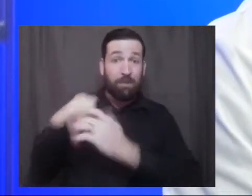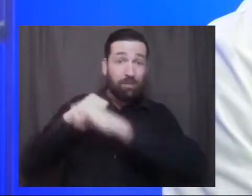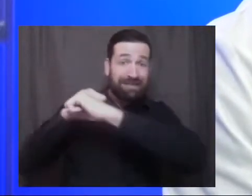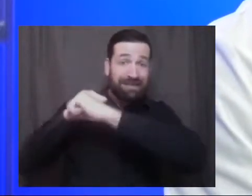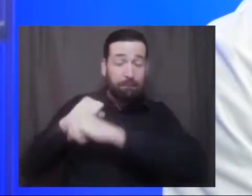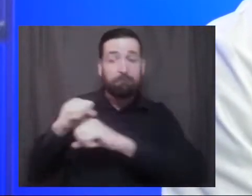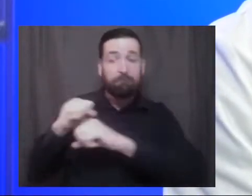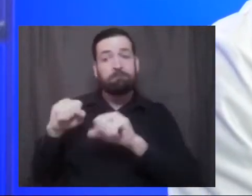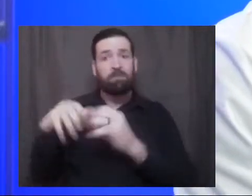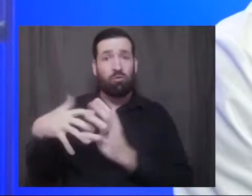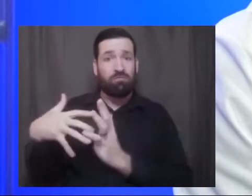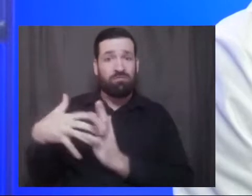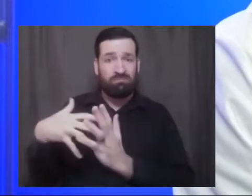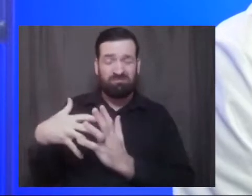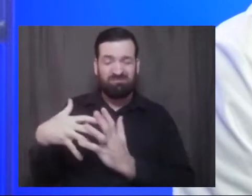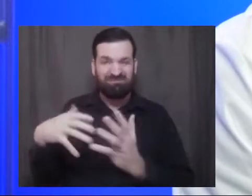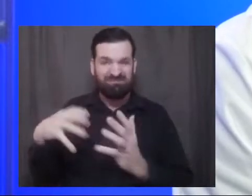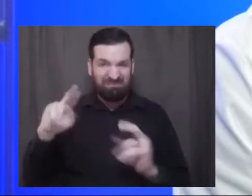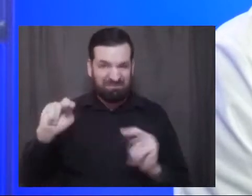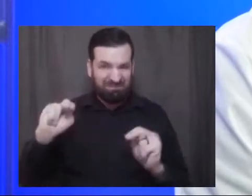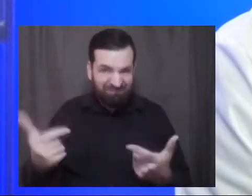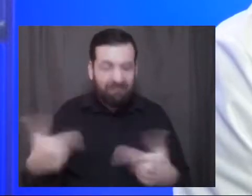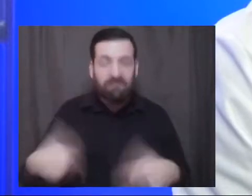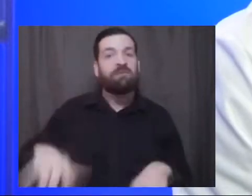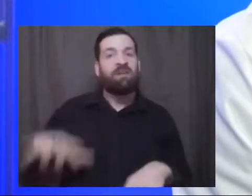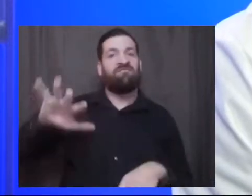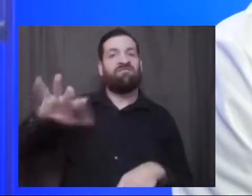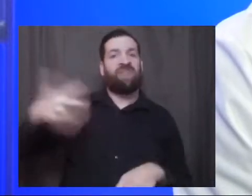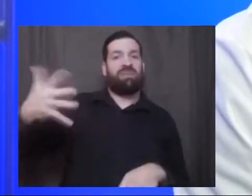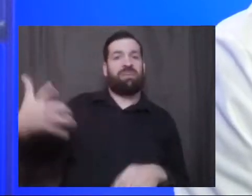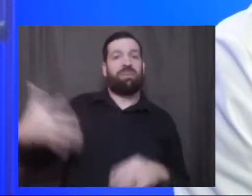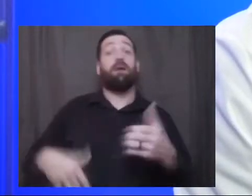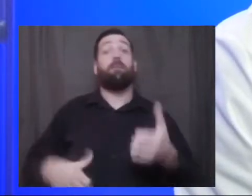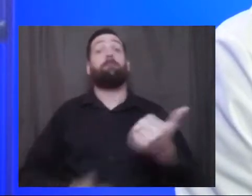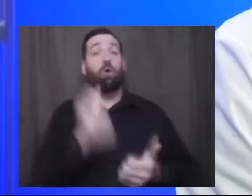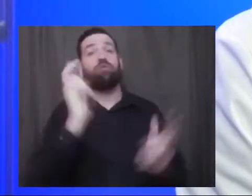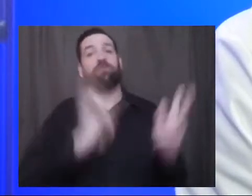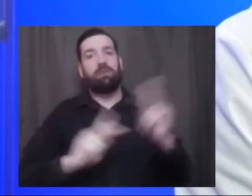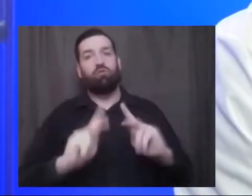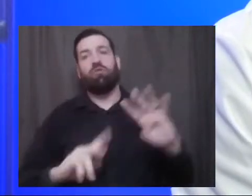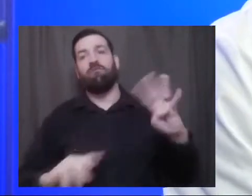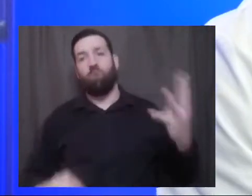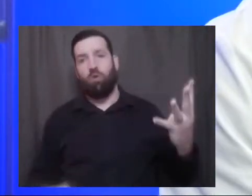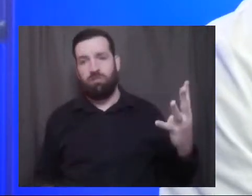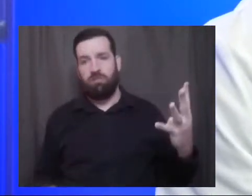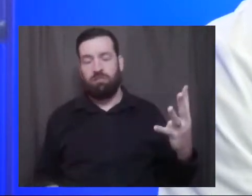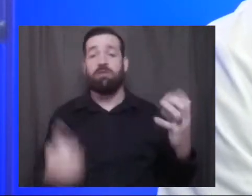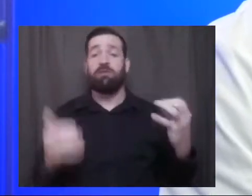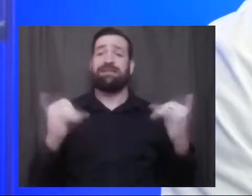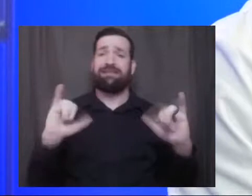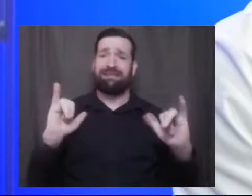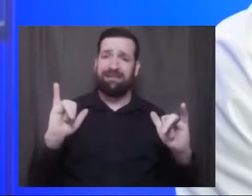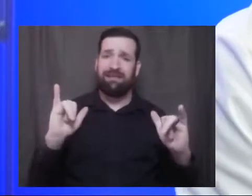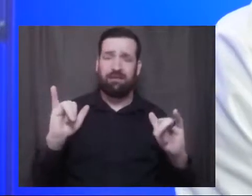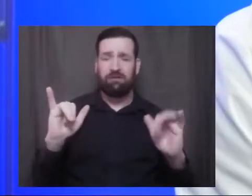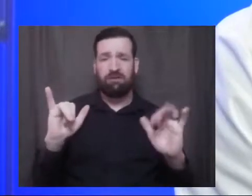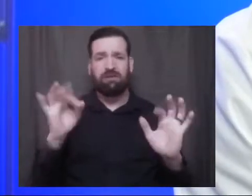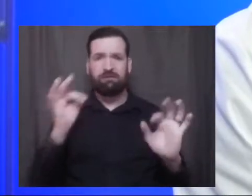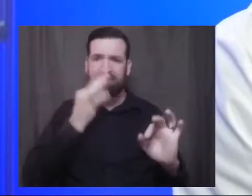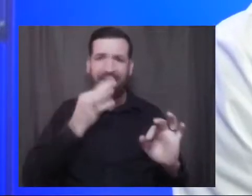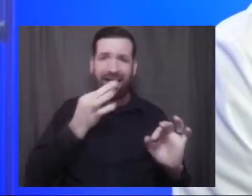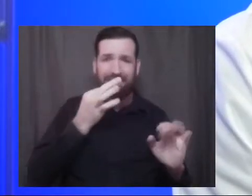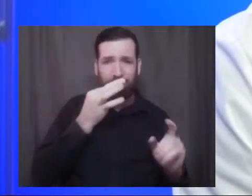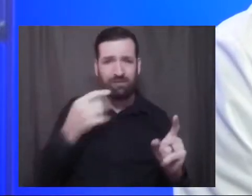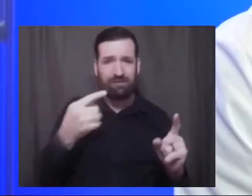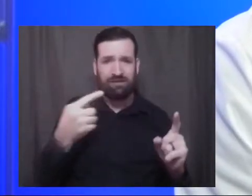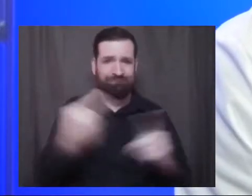immune compromised, for most people, that's going to be the 4th dose. There is still a lot of expert opinion which is differing on this. We